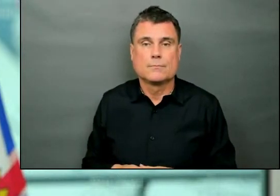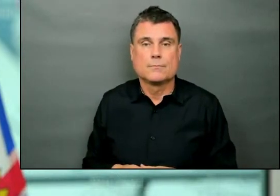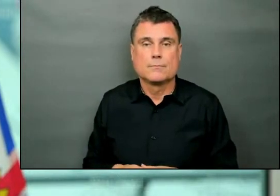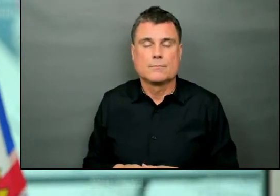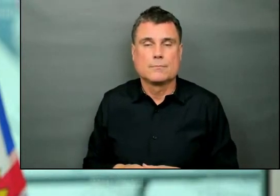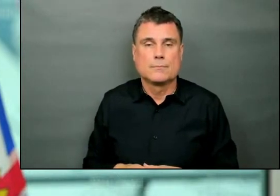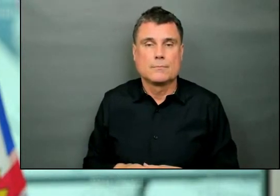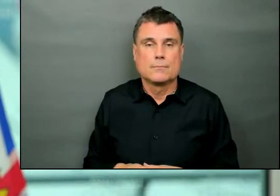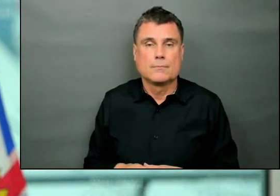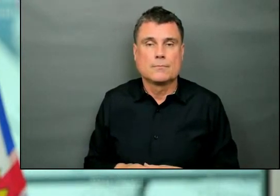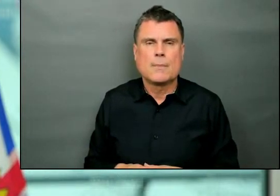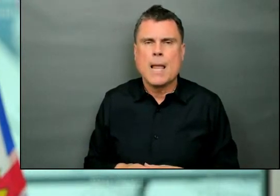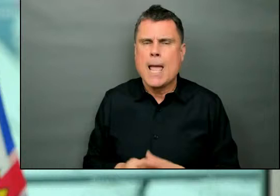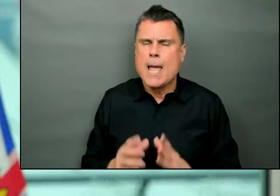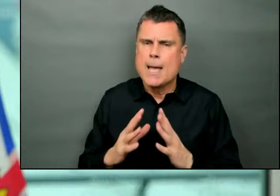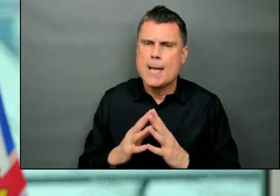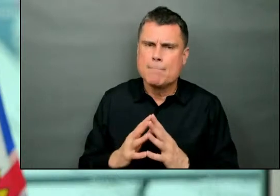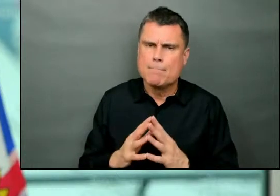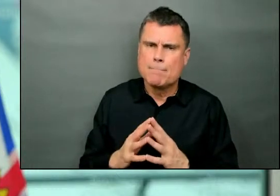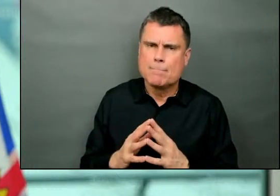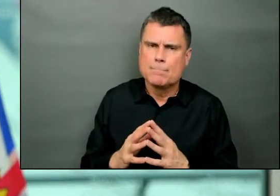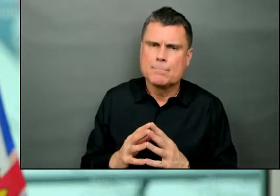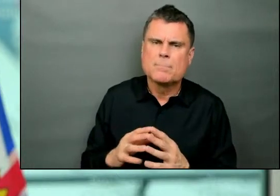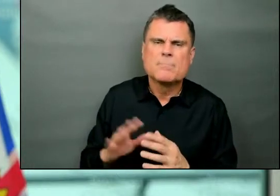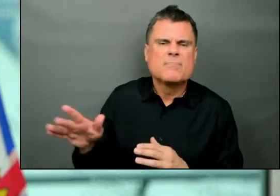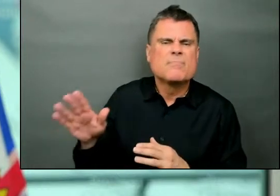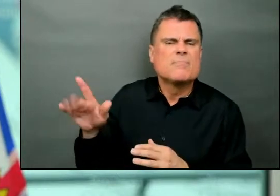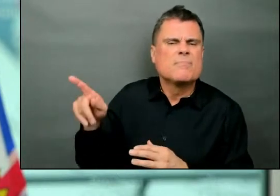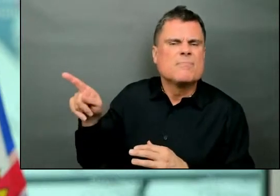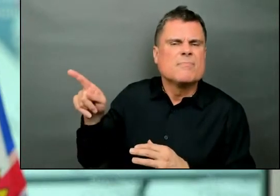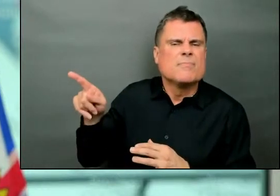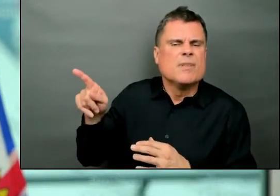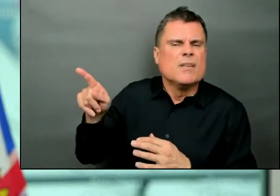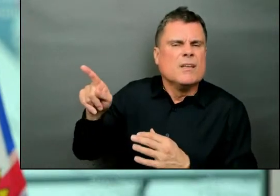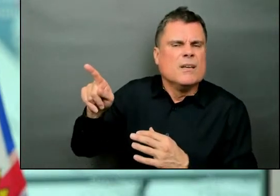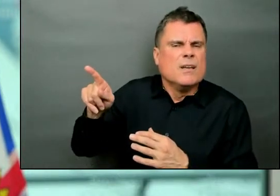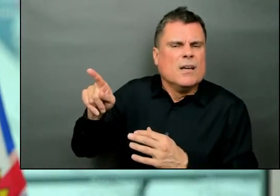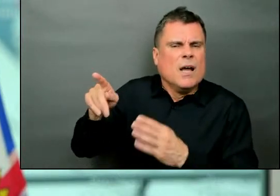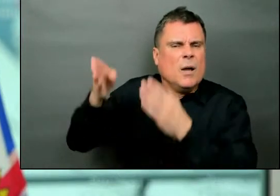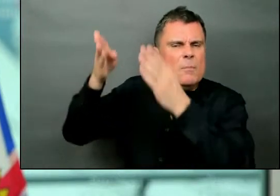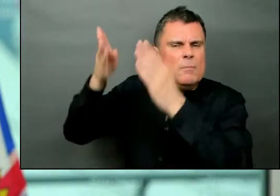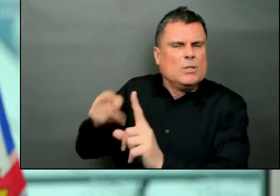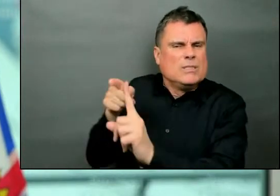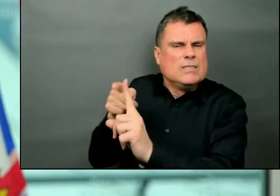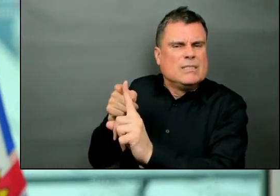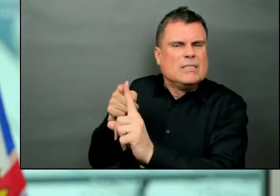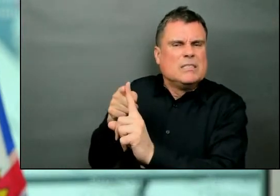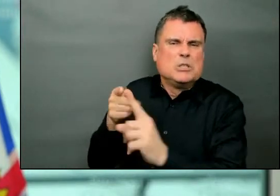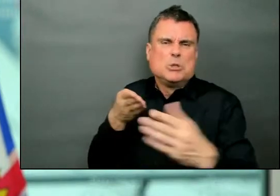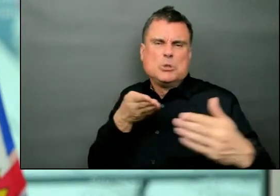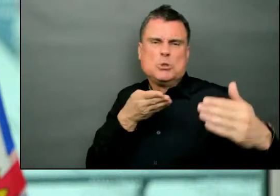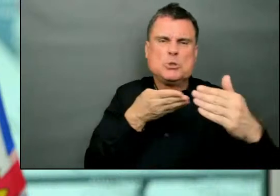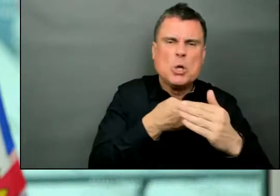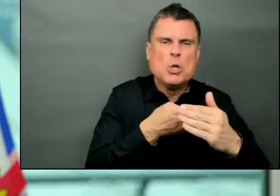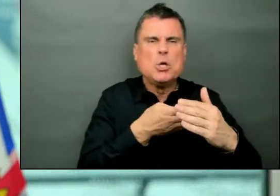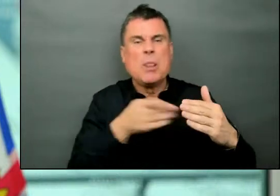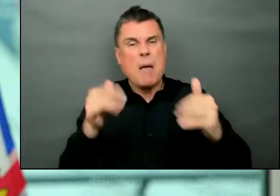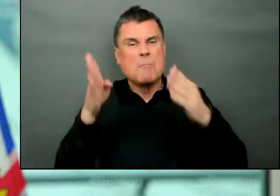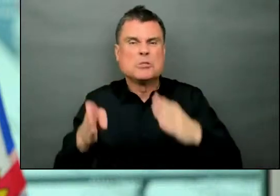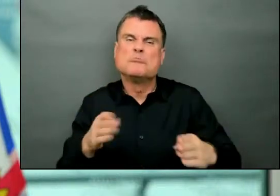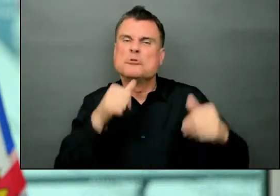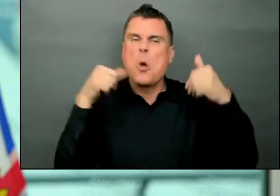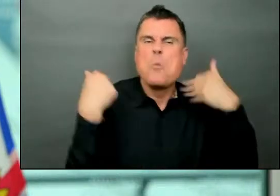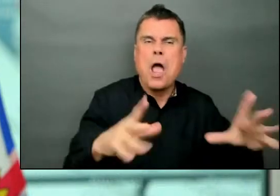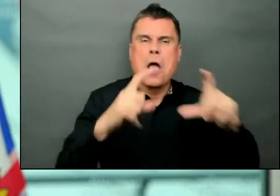where an anti-masker, anti-virus, anti-everything, was saying some pretty terrifying